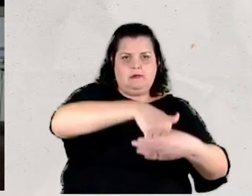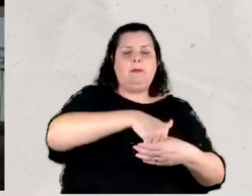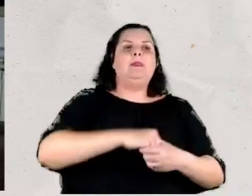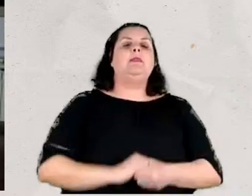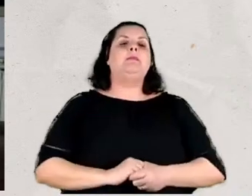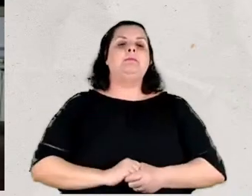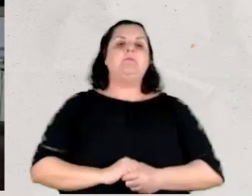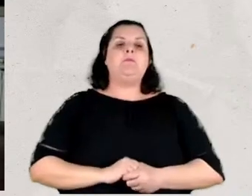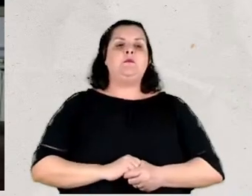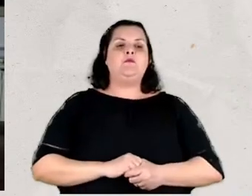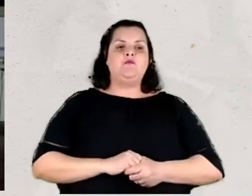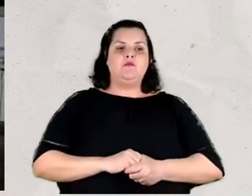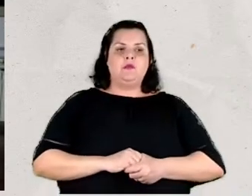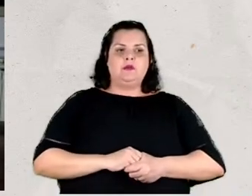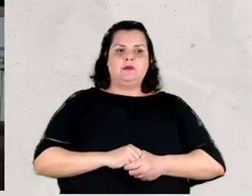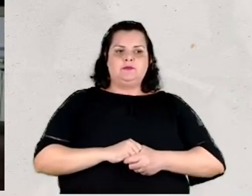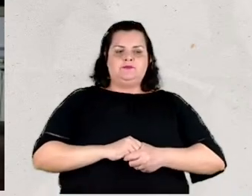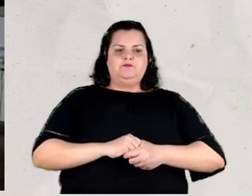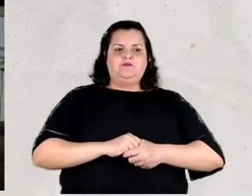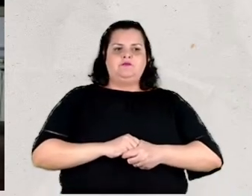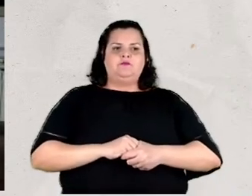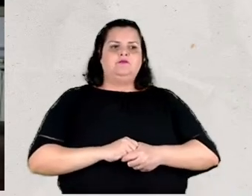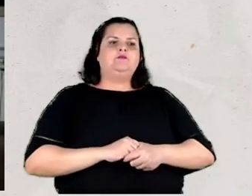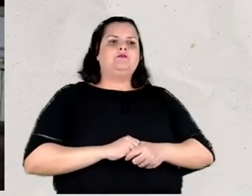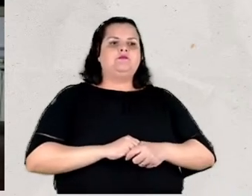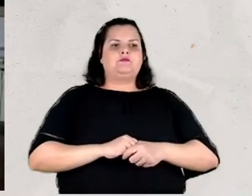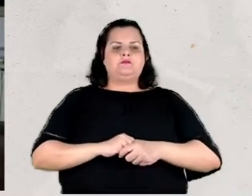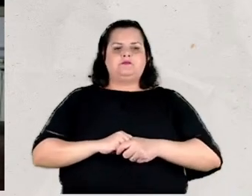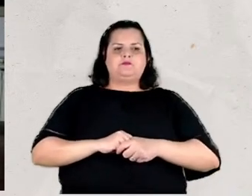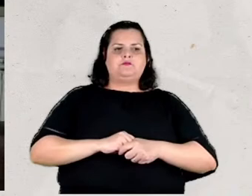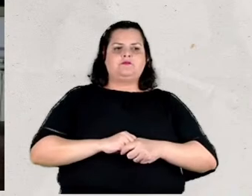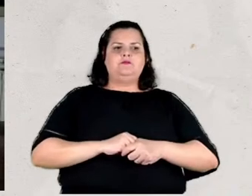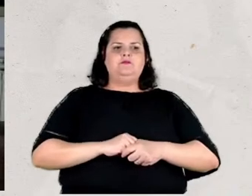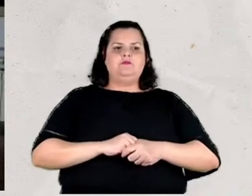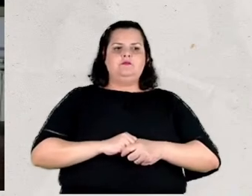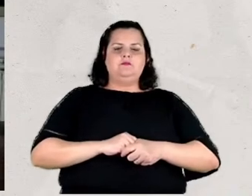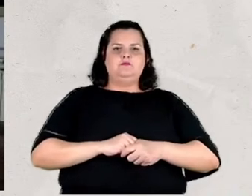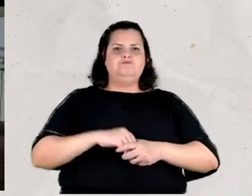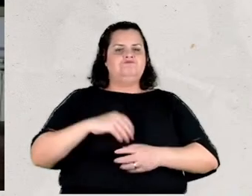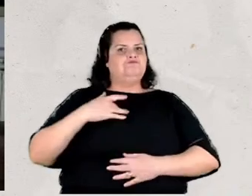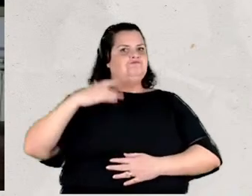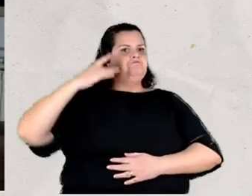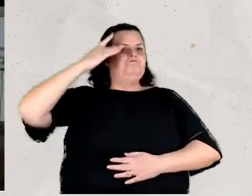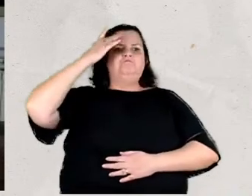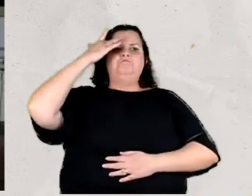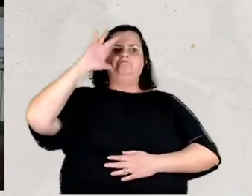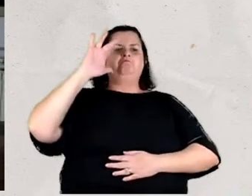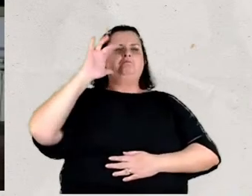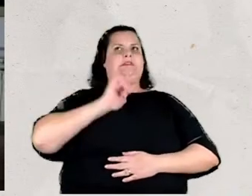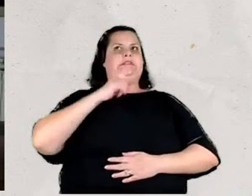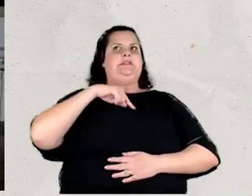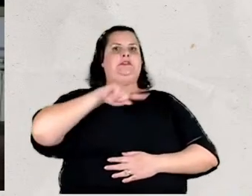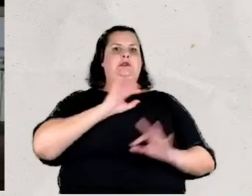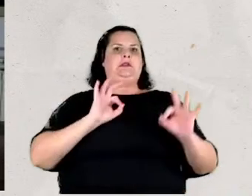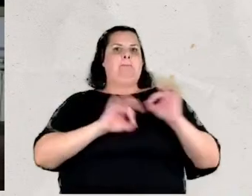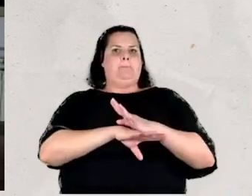is finally going to get rid of him. And then we're going to, then we'll have a